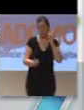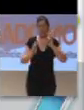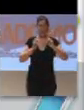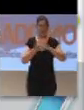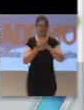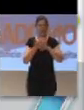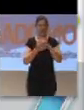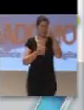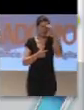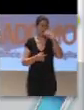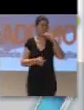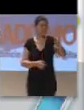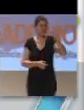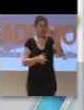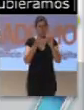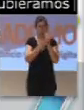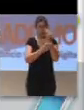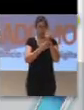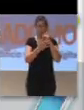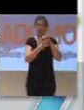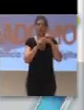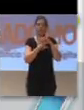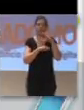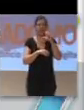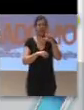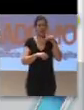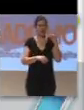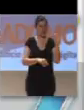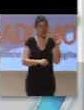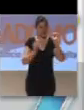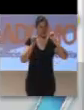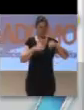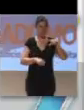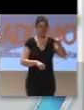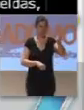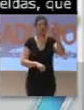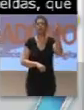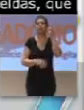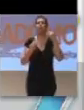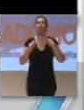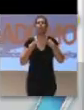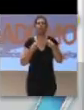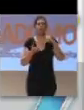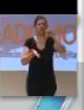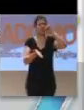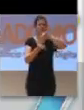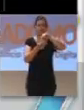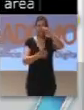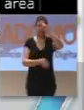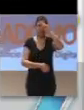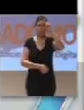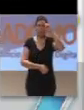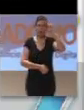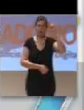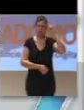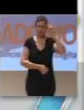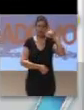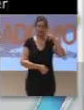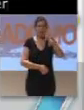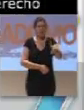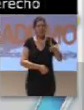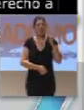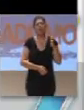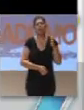gonna put a comma. If we had decided to accept this model, a model based on base cells, a citizen living in